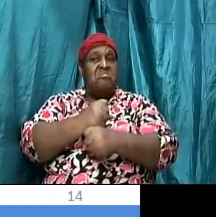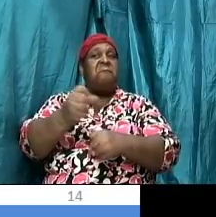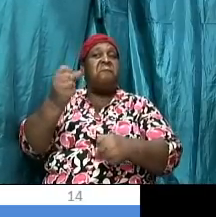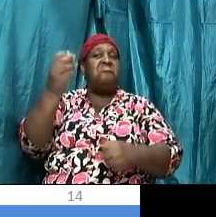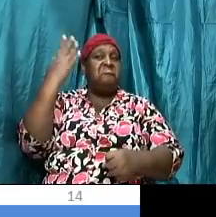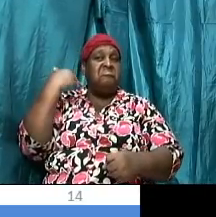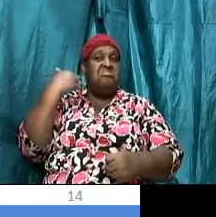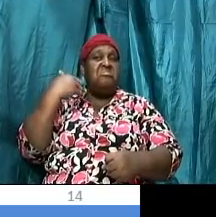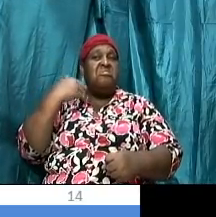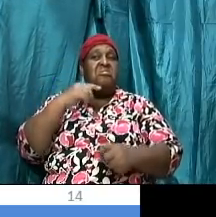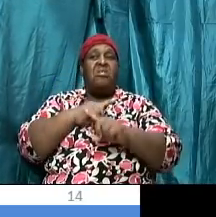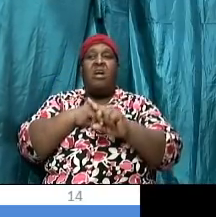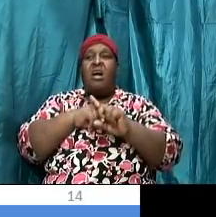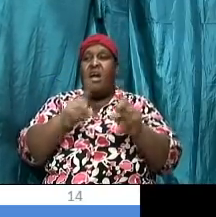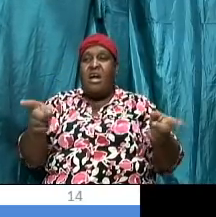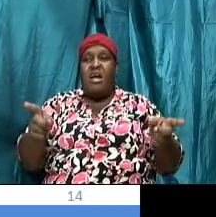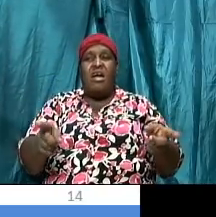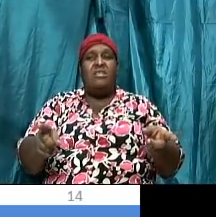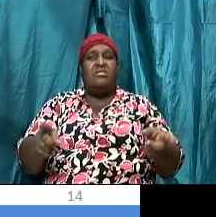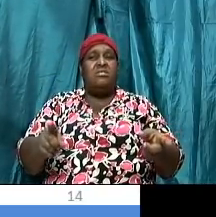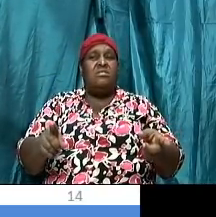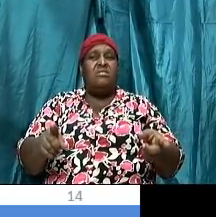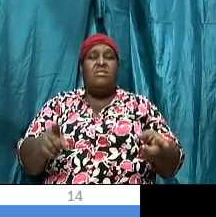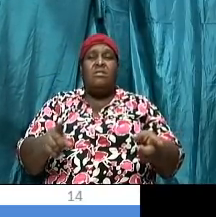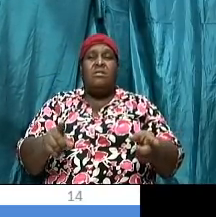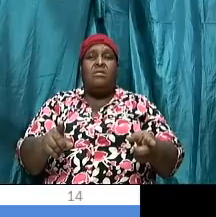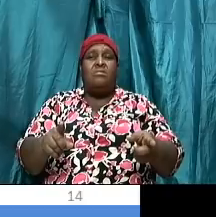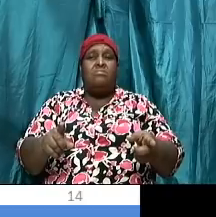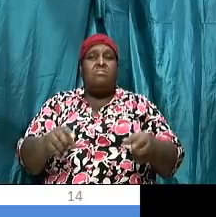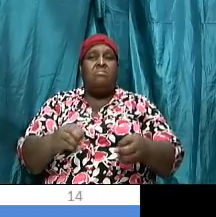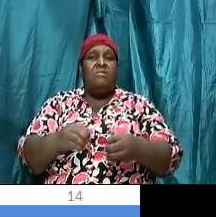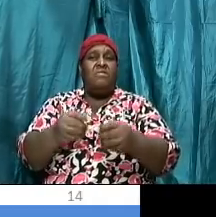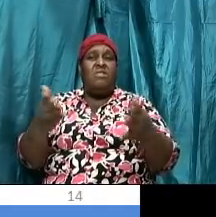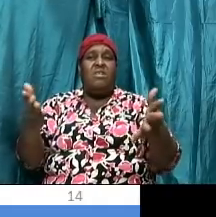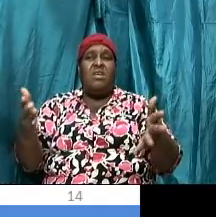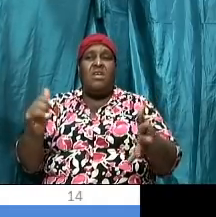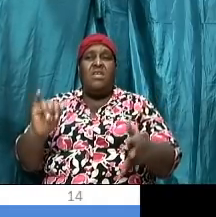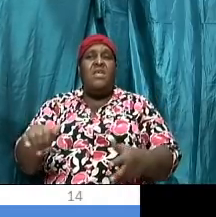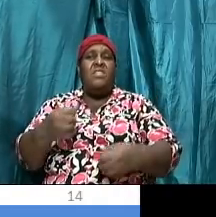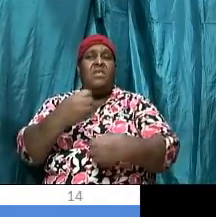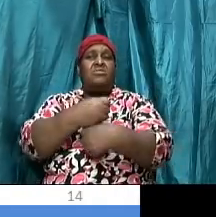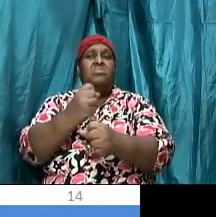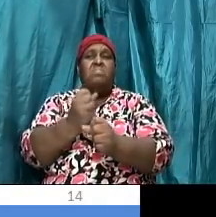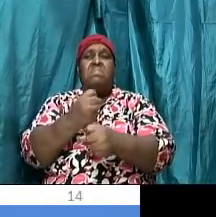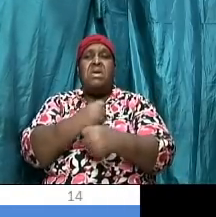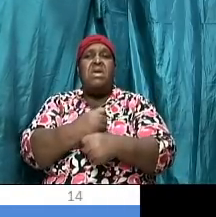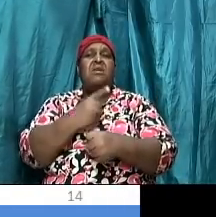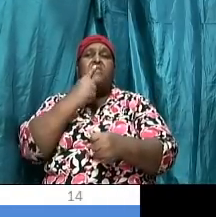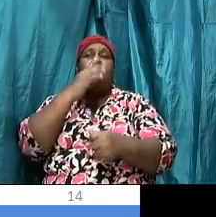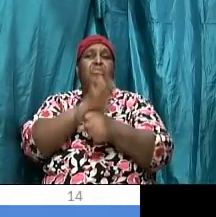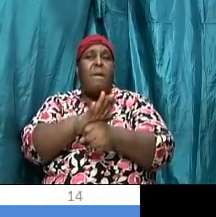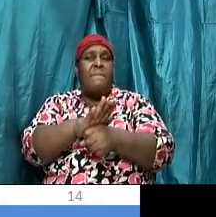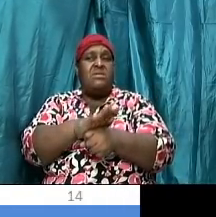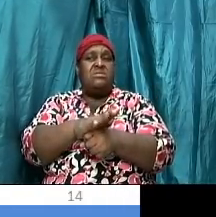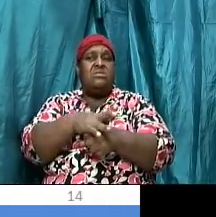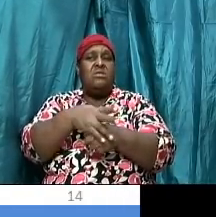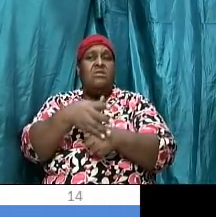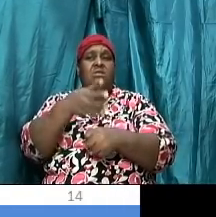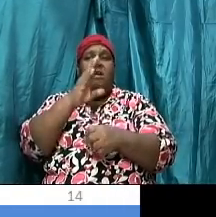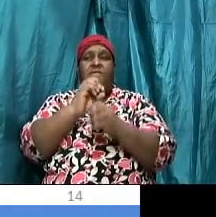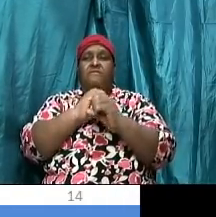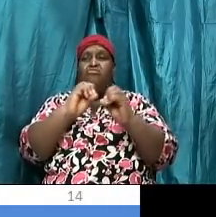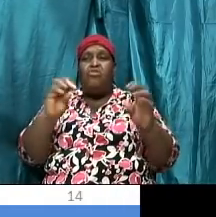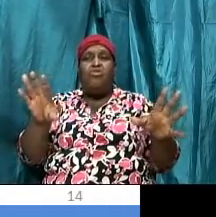fact, cannot disannul that it should make the promise of none effect. So the scripture here teaches that the law actually